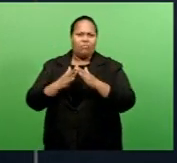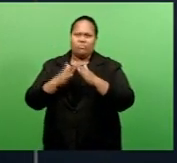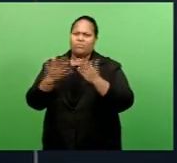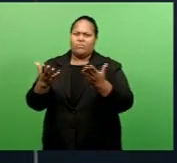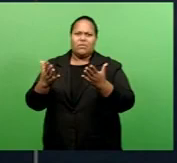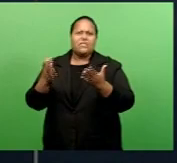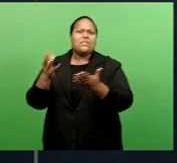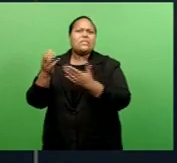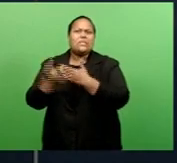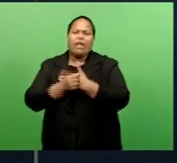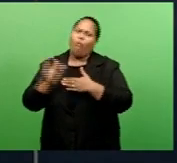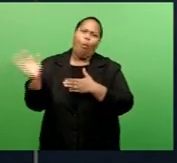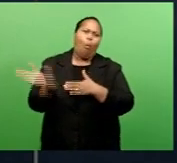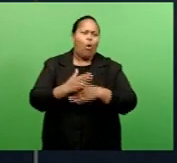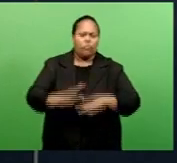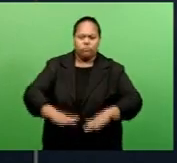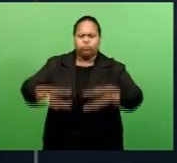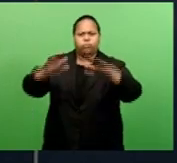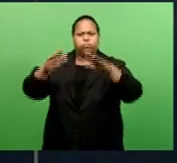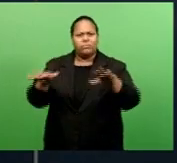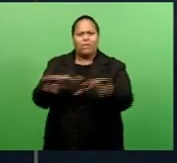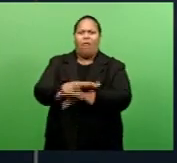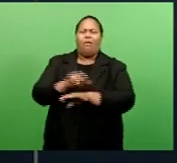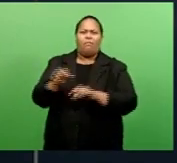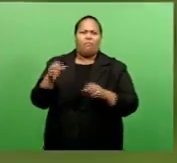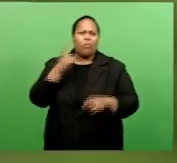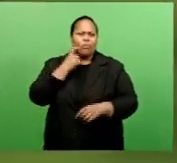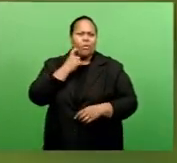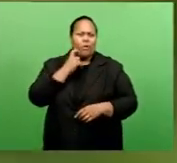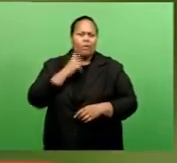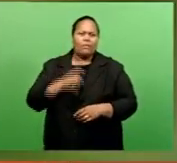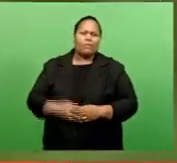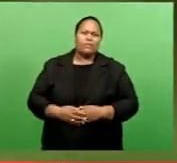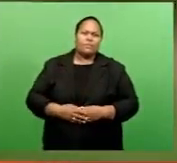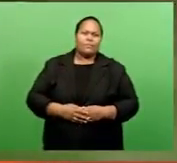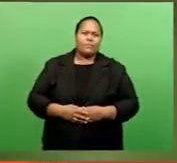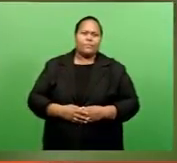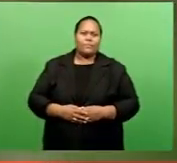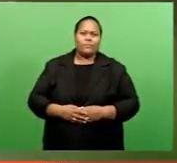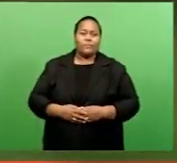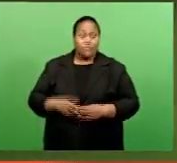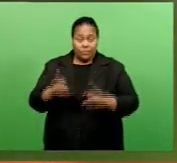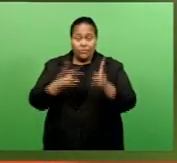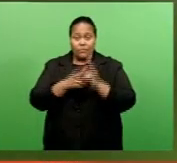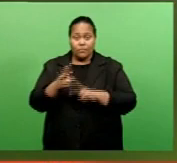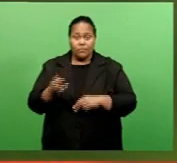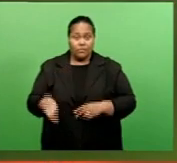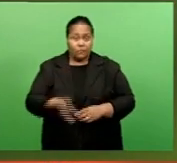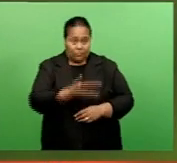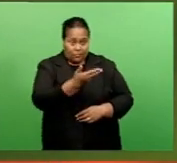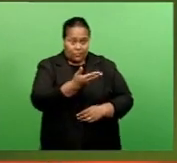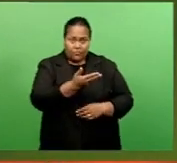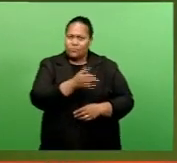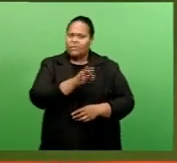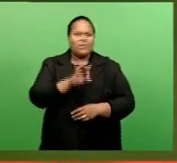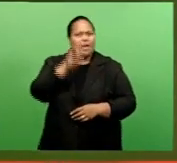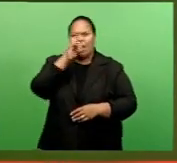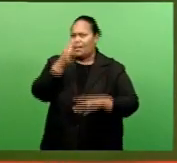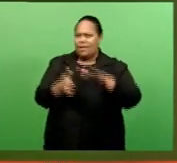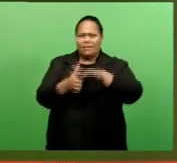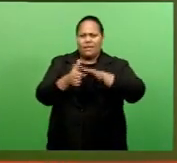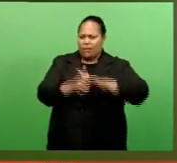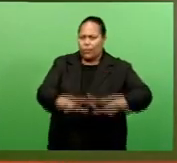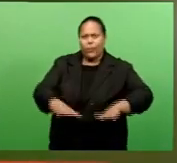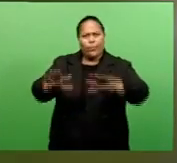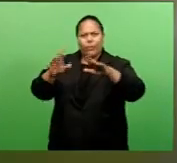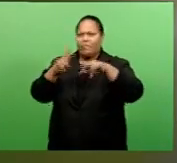rising floodwaters. Kritika Kumar reports. Batiri village has become inaccessible due to flooding, meaning families